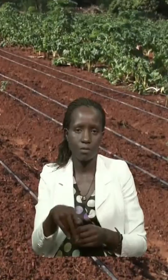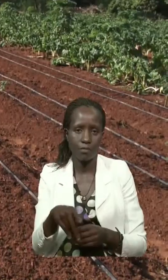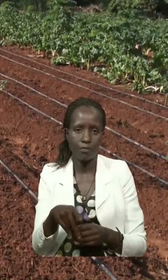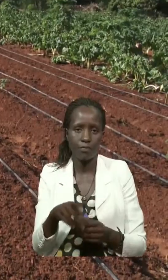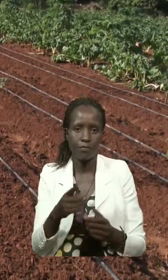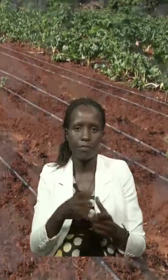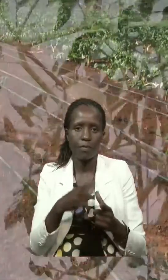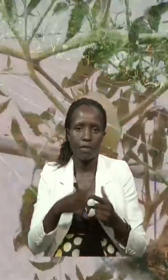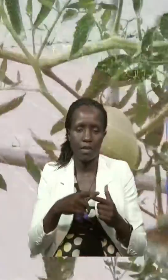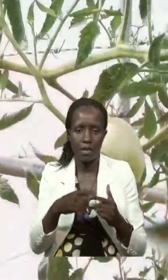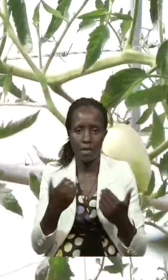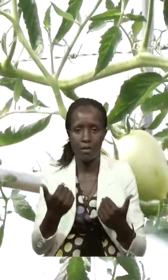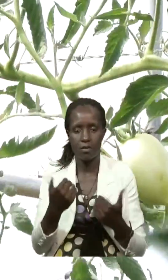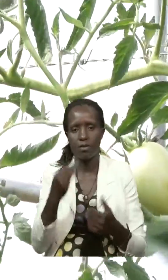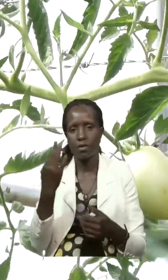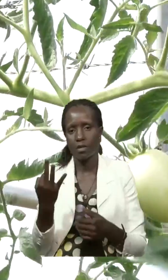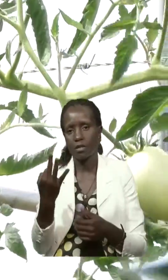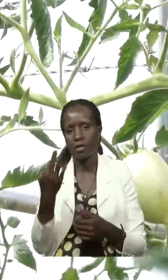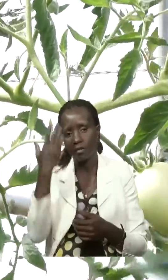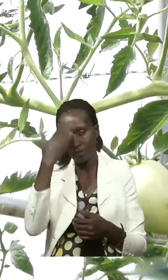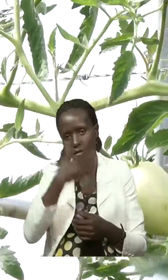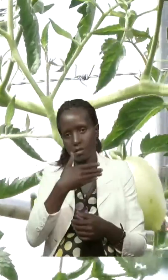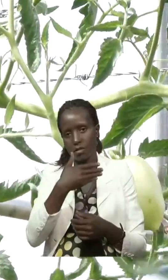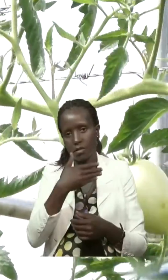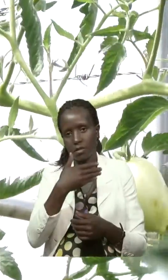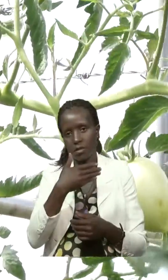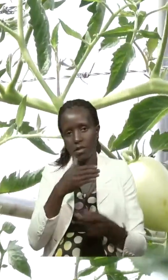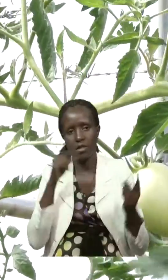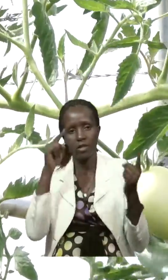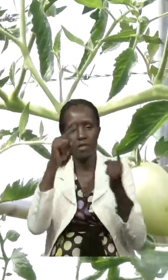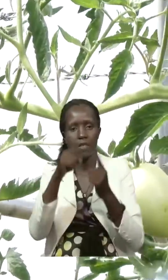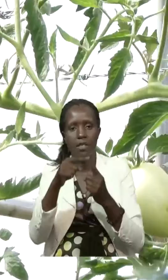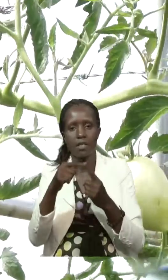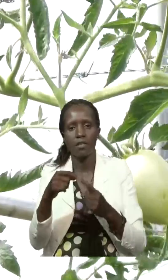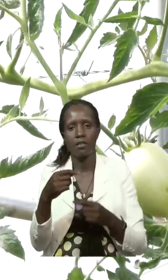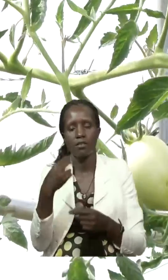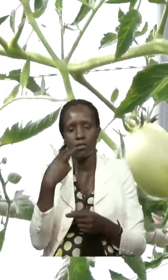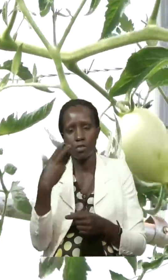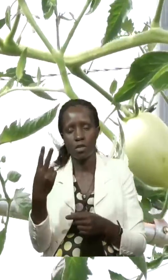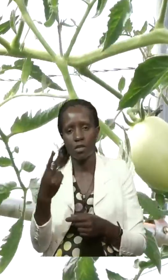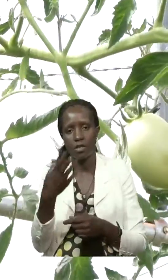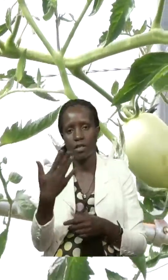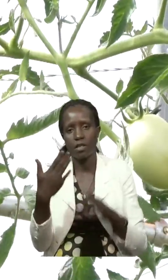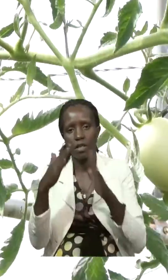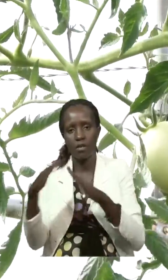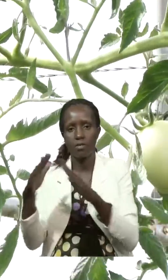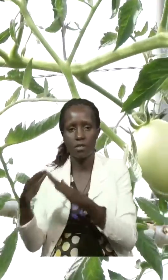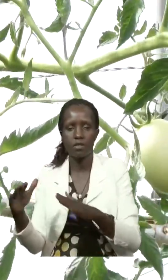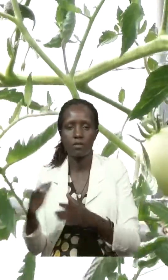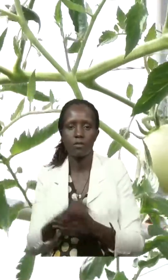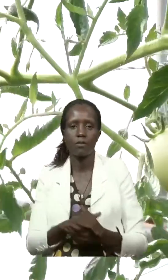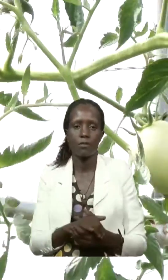Then after that, now we are on the third phase, which is targeting 200 greenhouses.